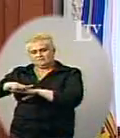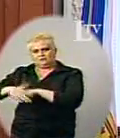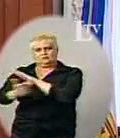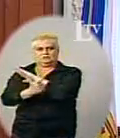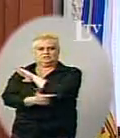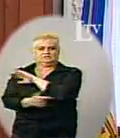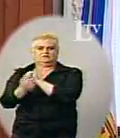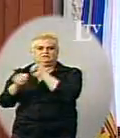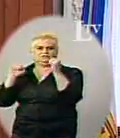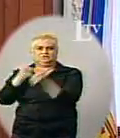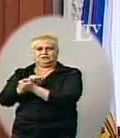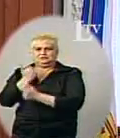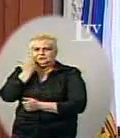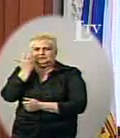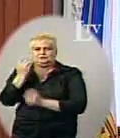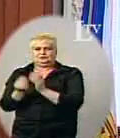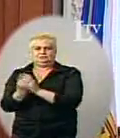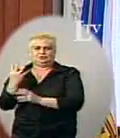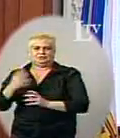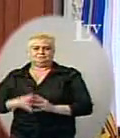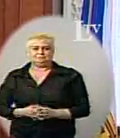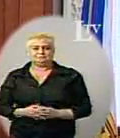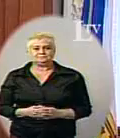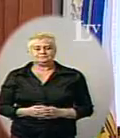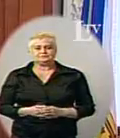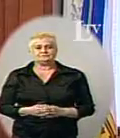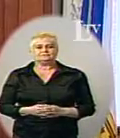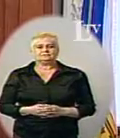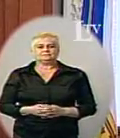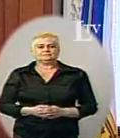legislation this spring.